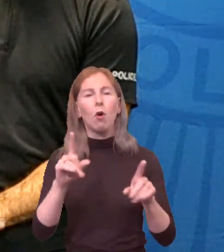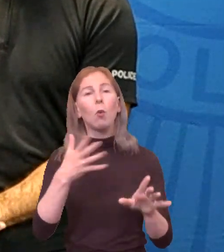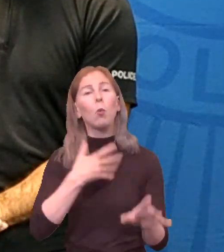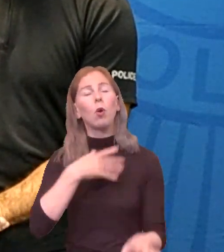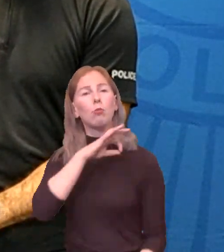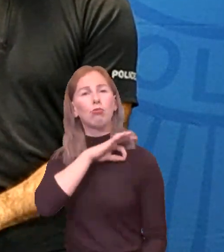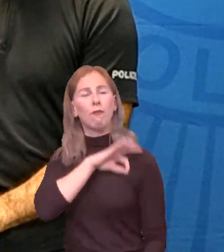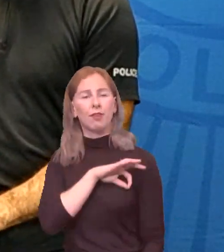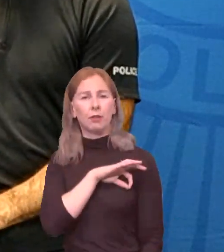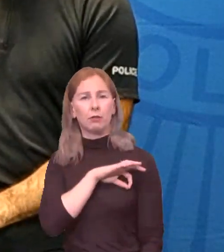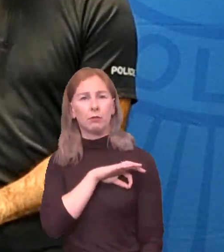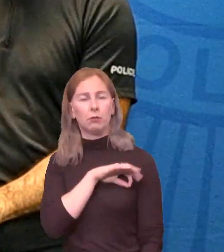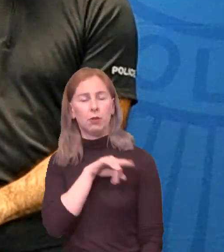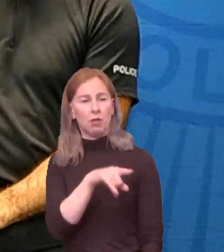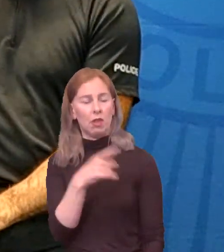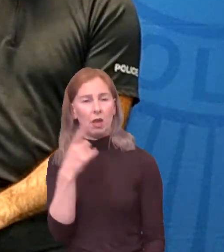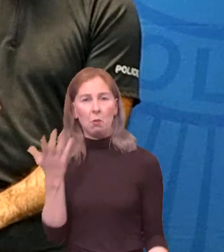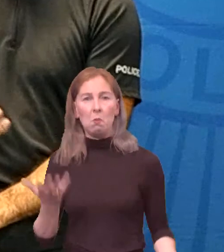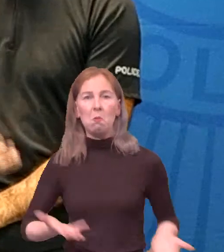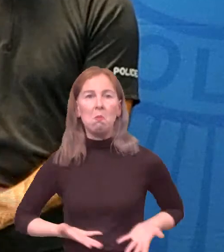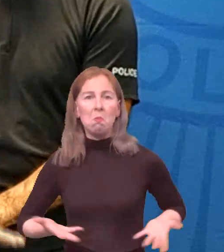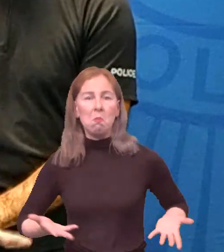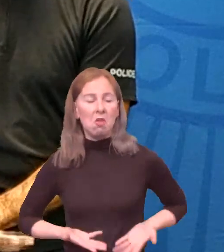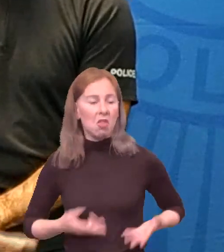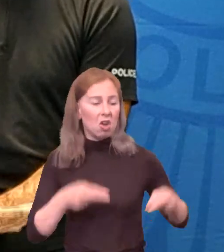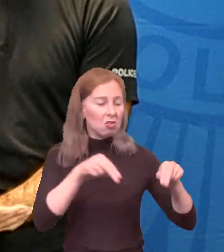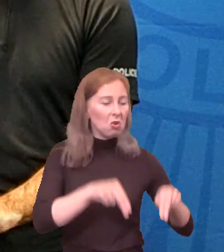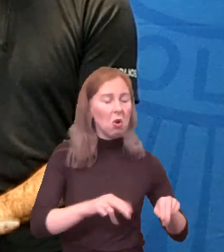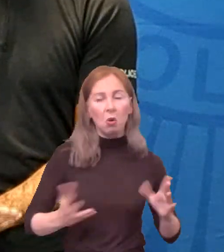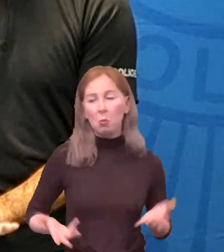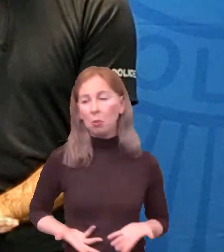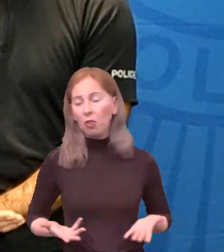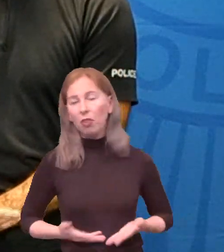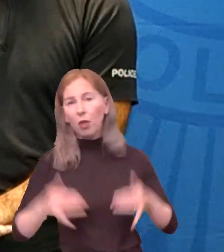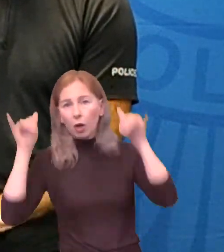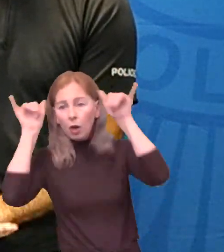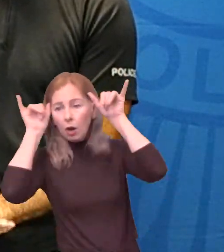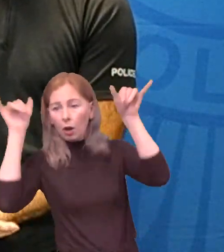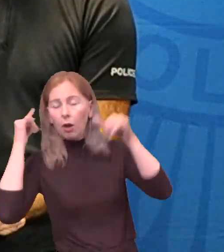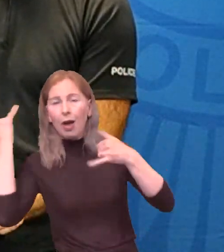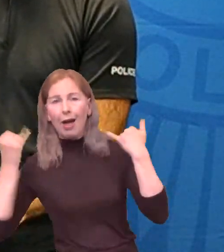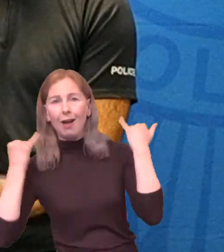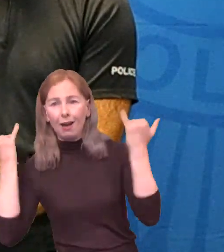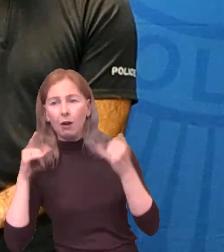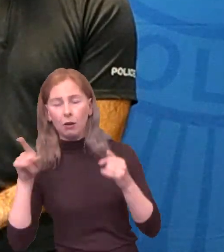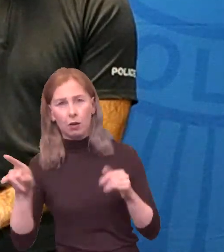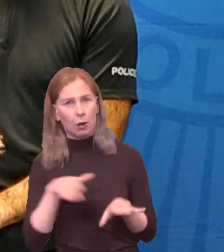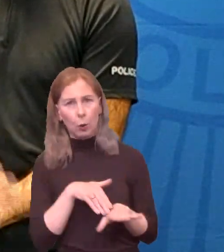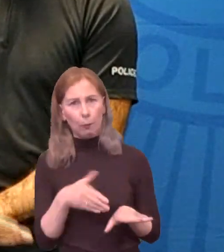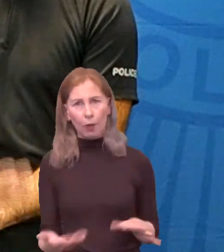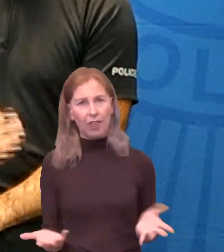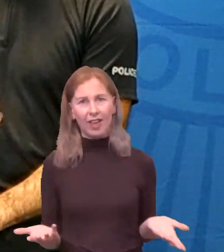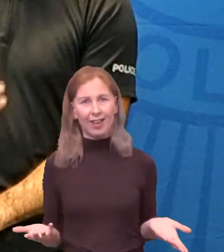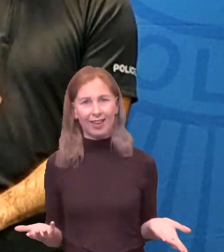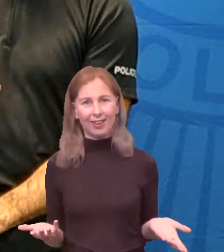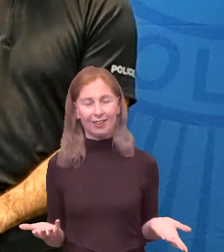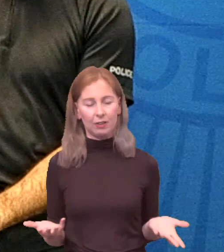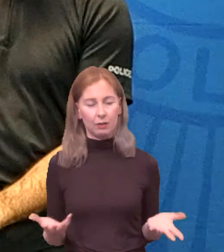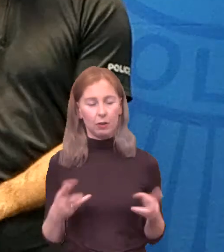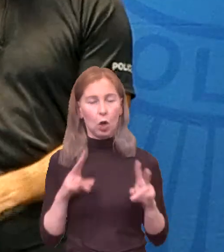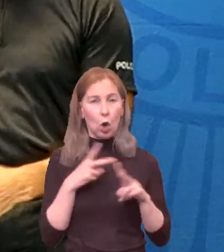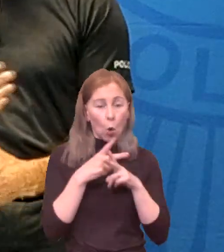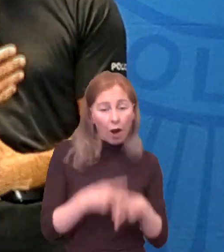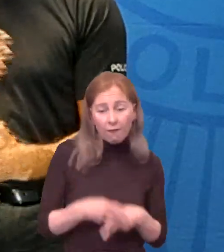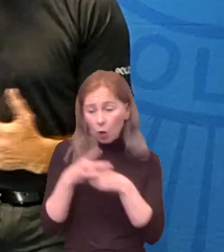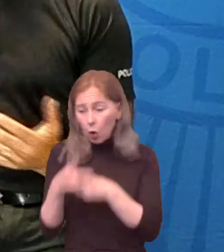not caring, whether it be livestock or whether it be dogs, about the care and welfare of the animal. So that's why it's